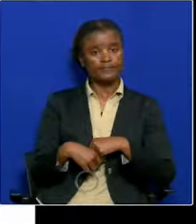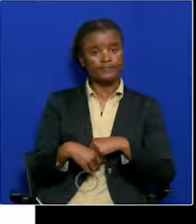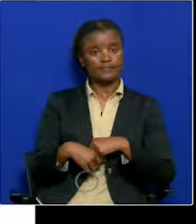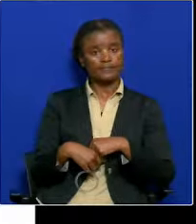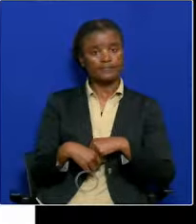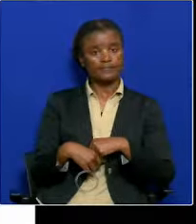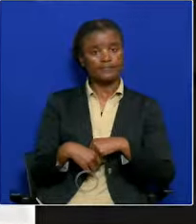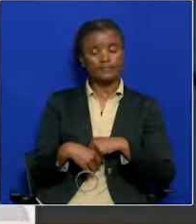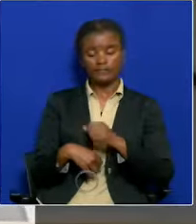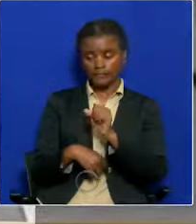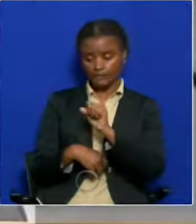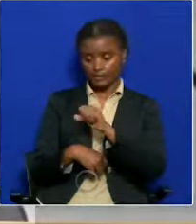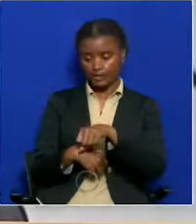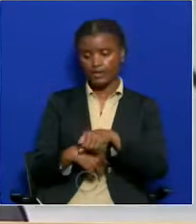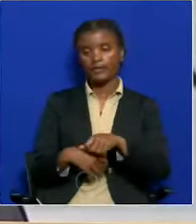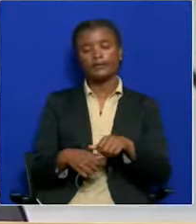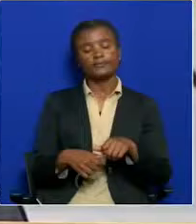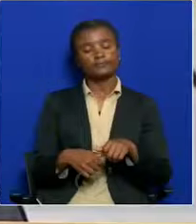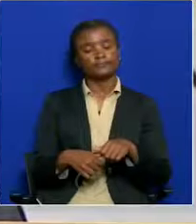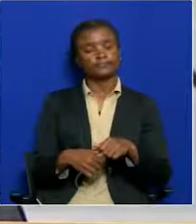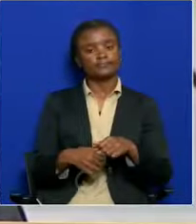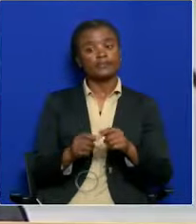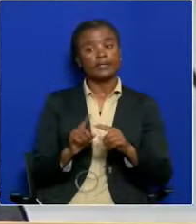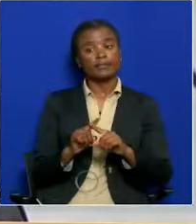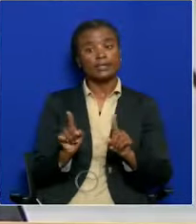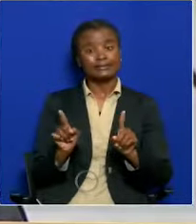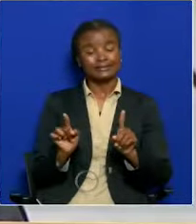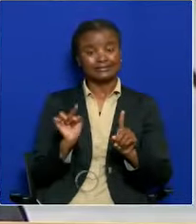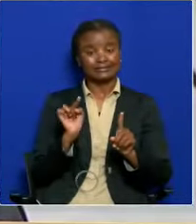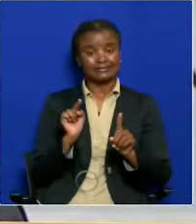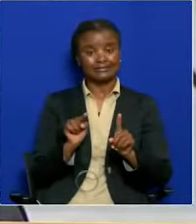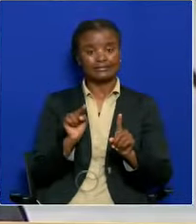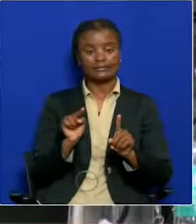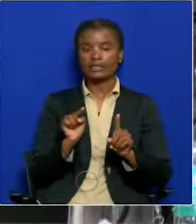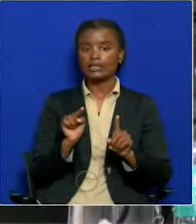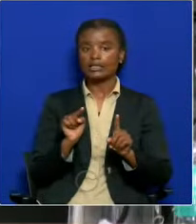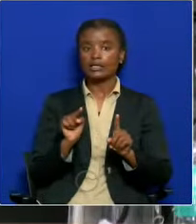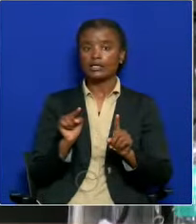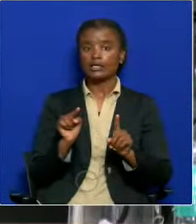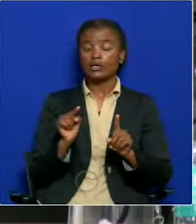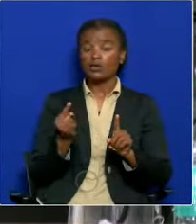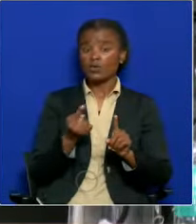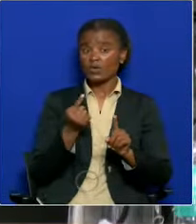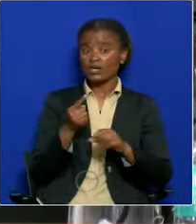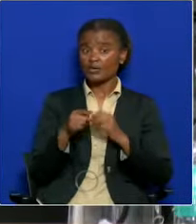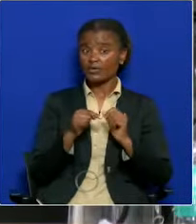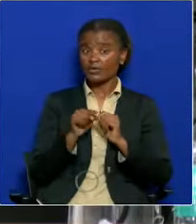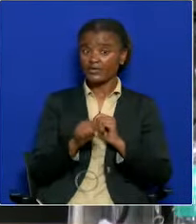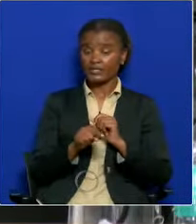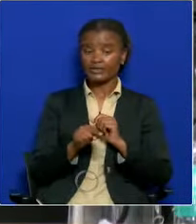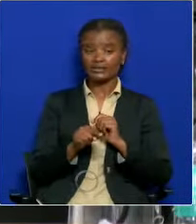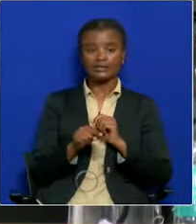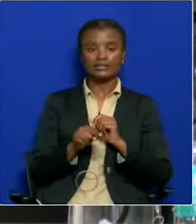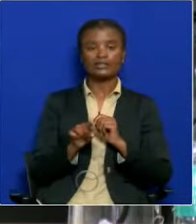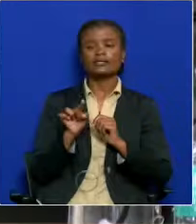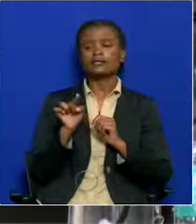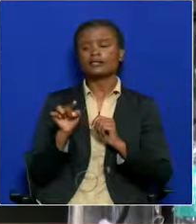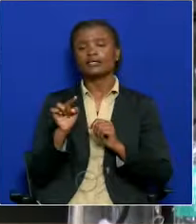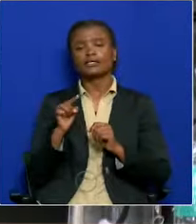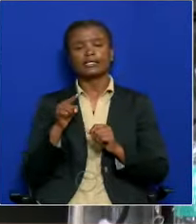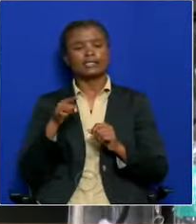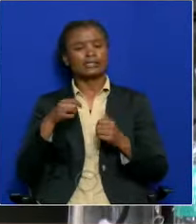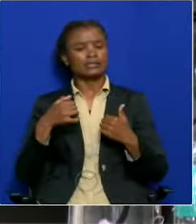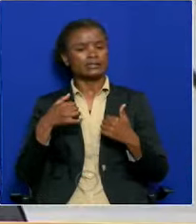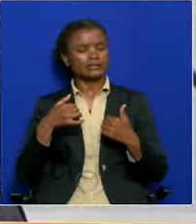Yeah, but it's not only about that. Yes, it Yeah, it relates starts with to firearms used to kill